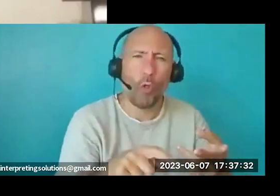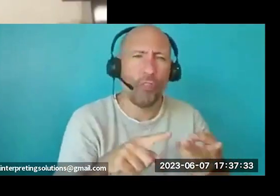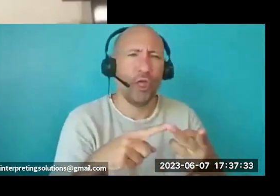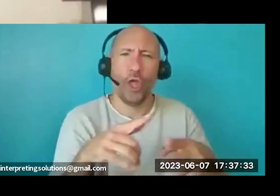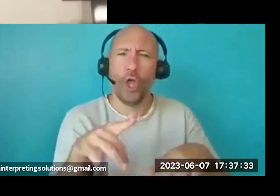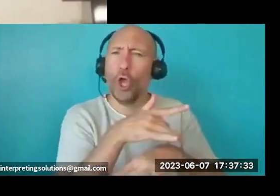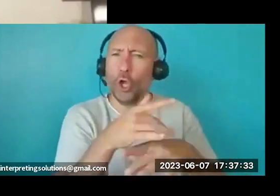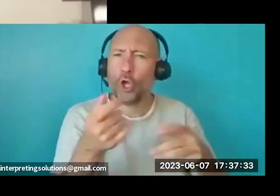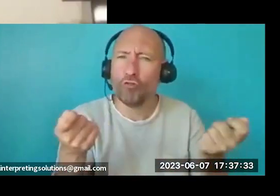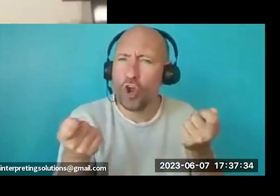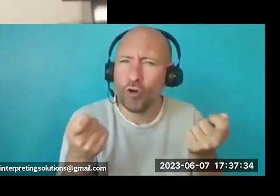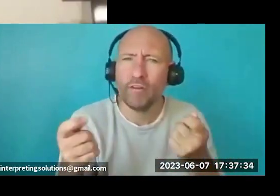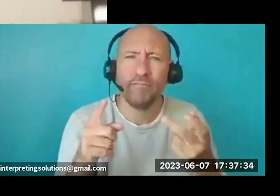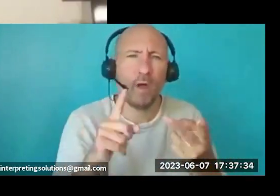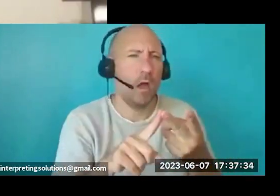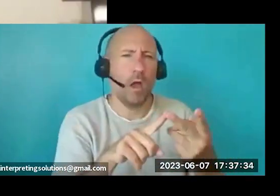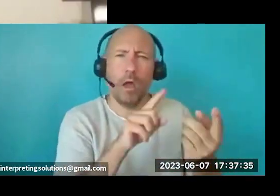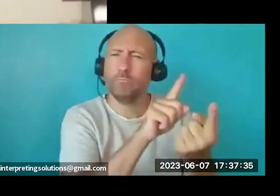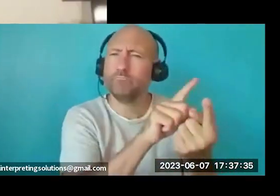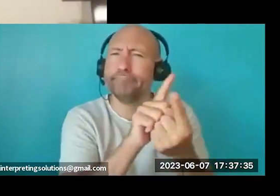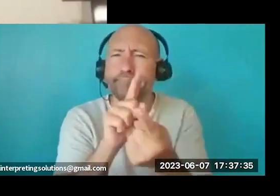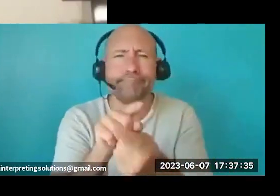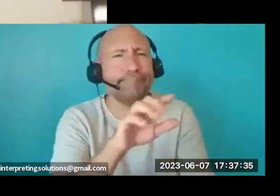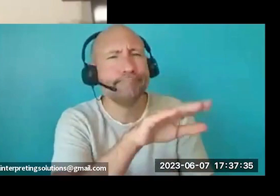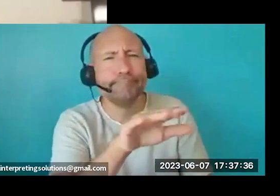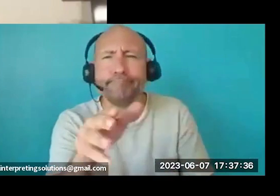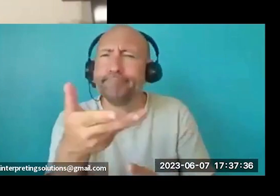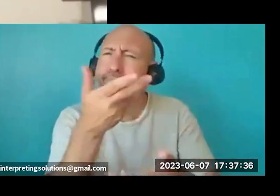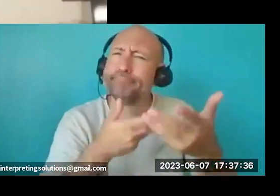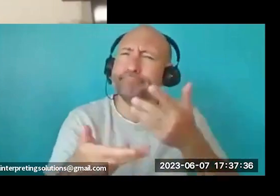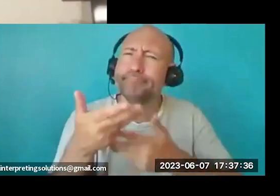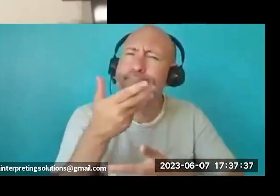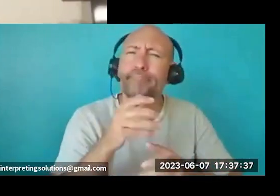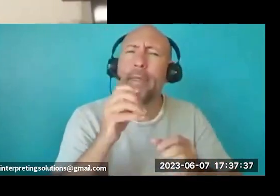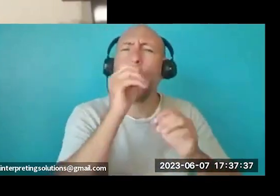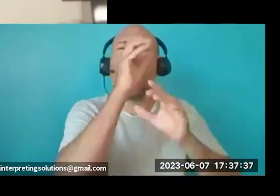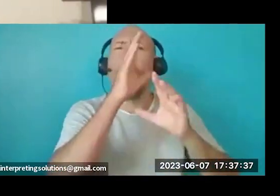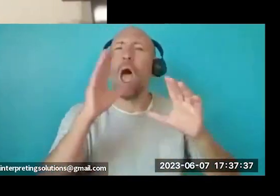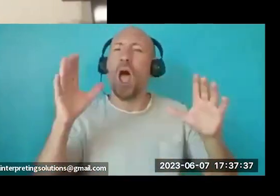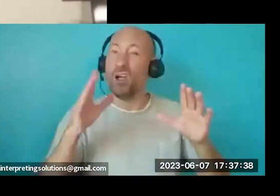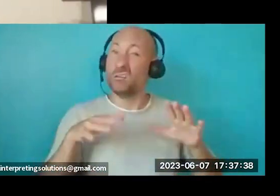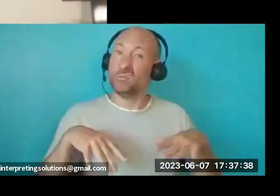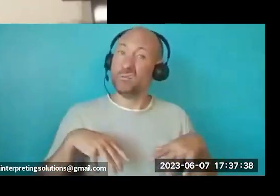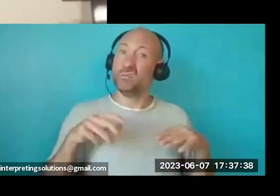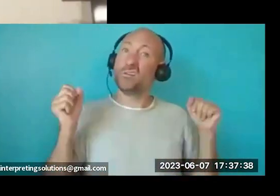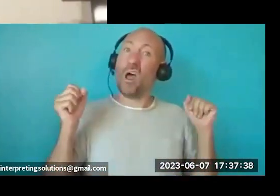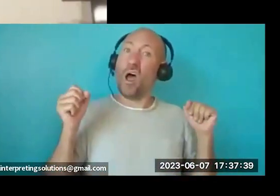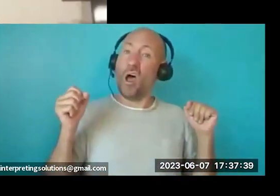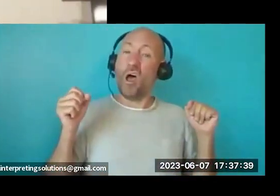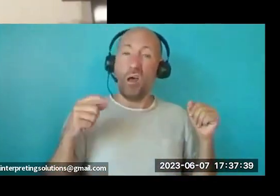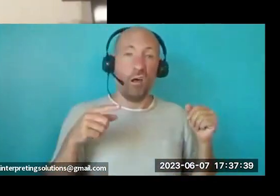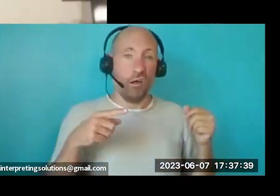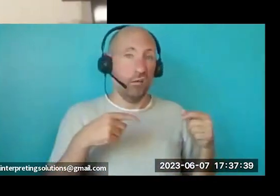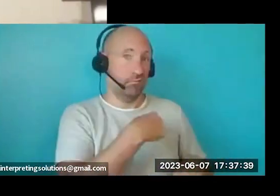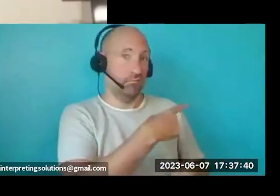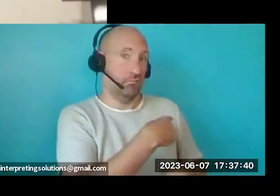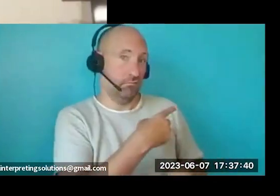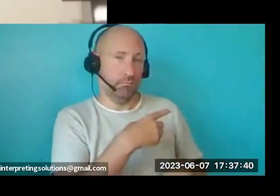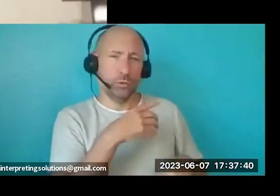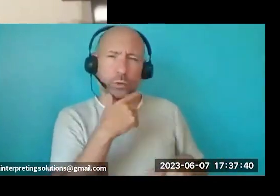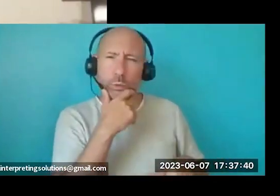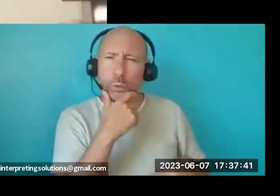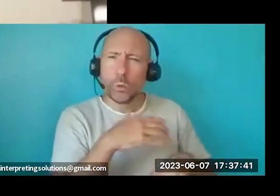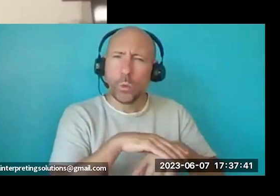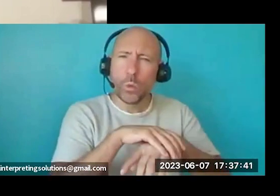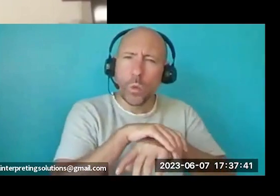choreographer. And that is the start of our work.